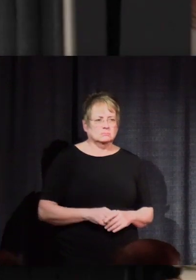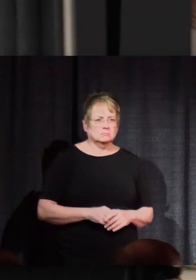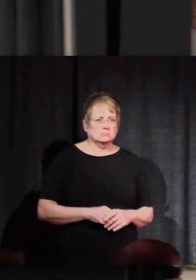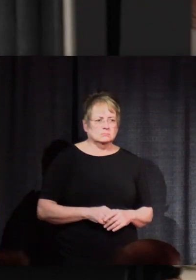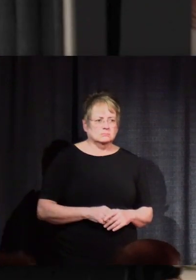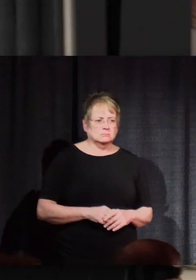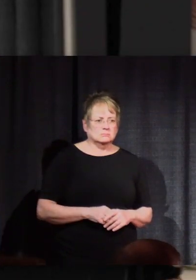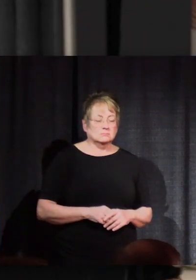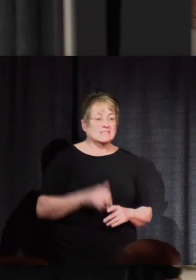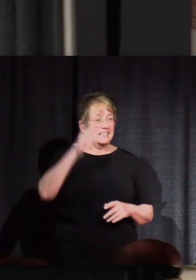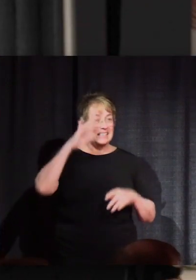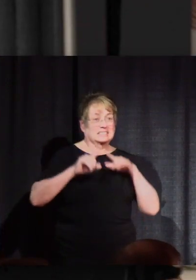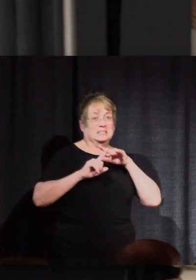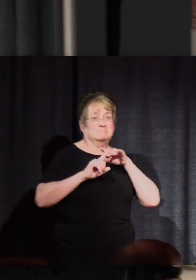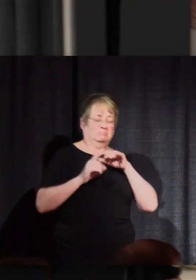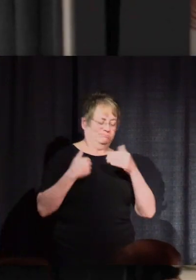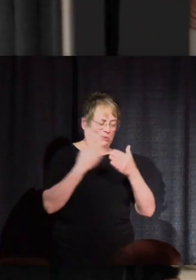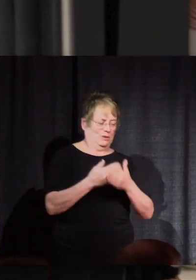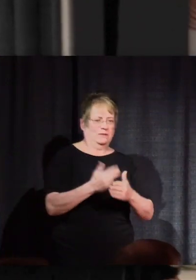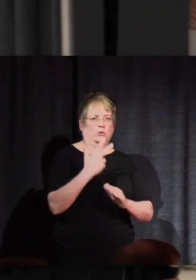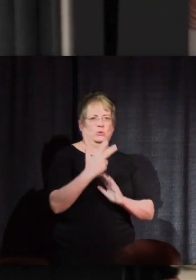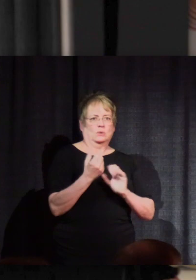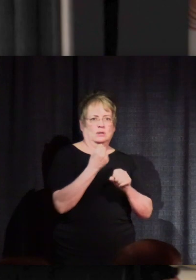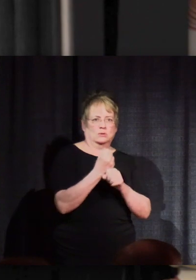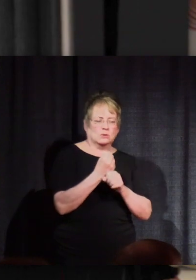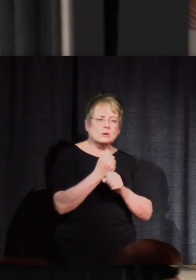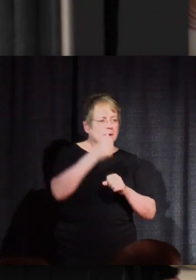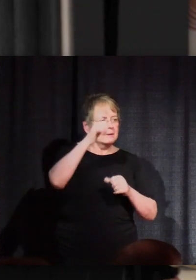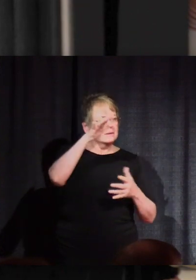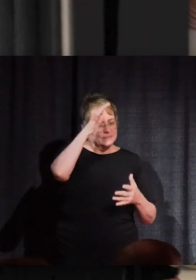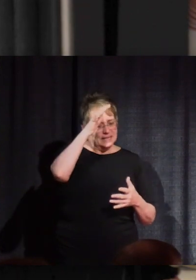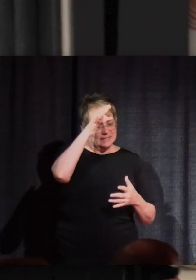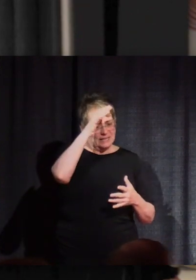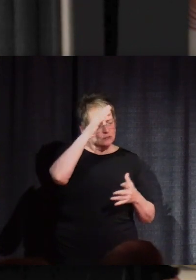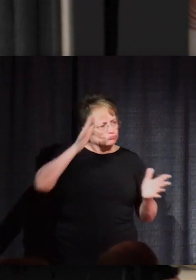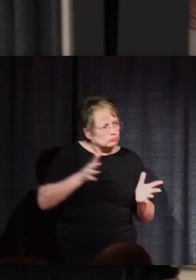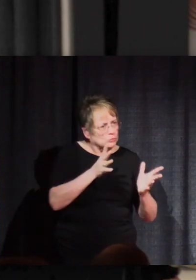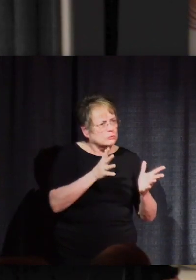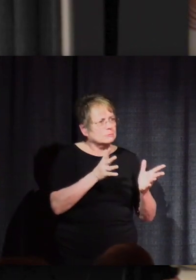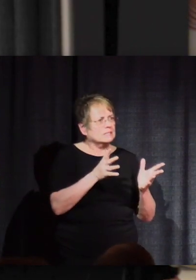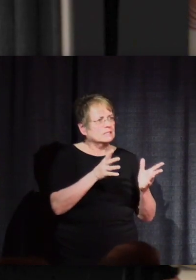I escaped to Alaska almost 3 years ago. My dad encouraged me to put action behind my words.